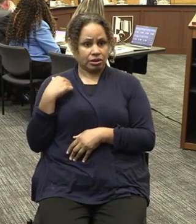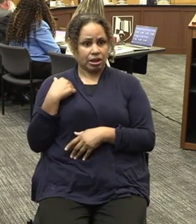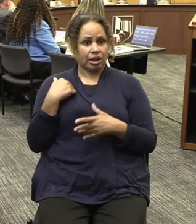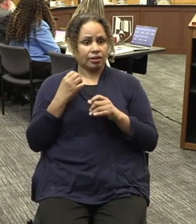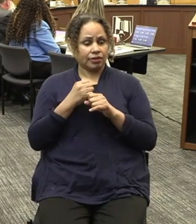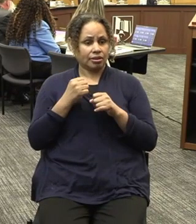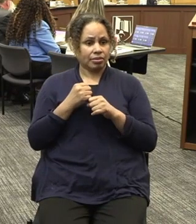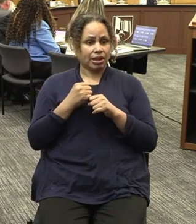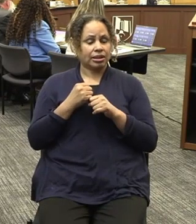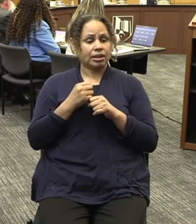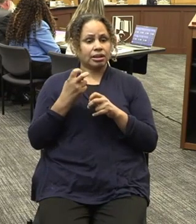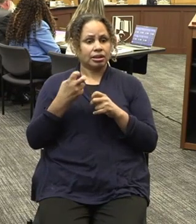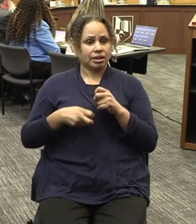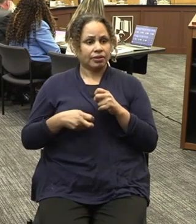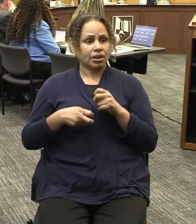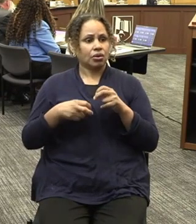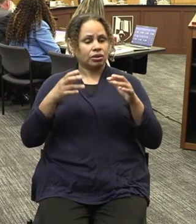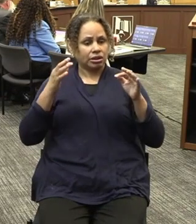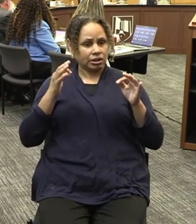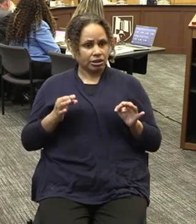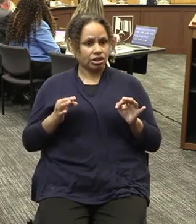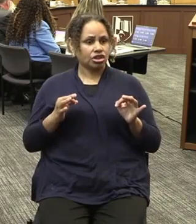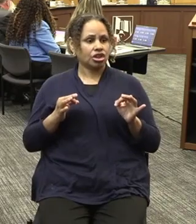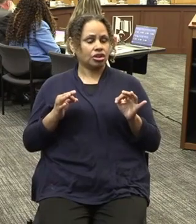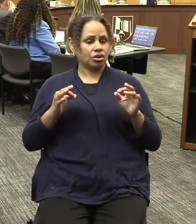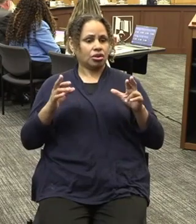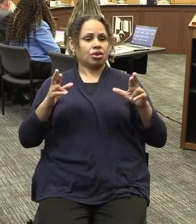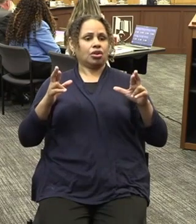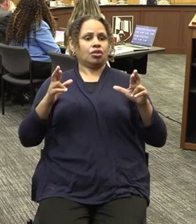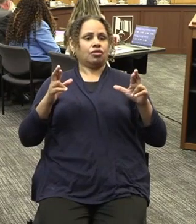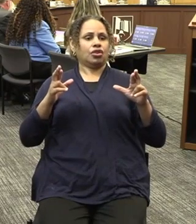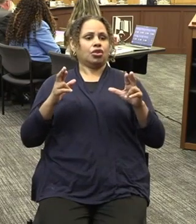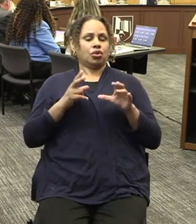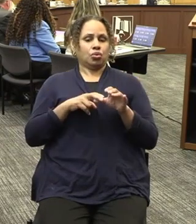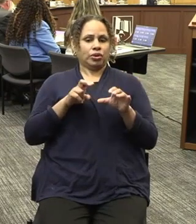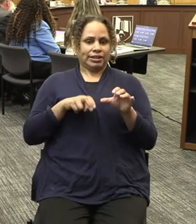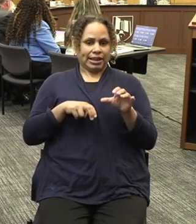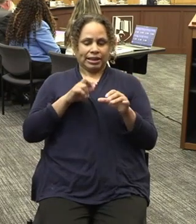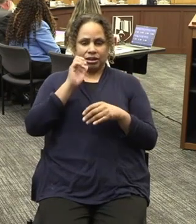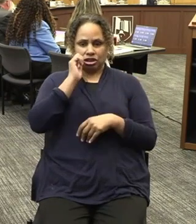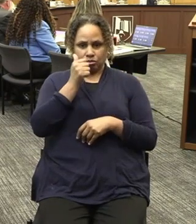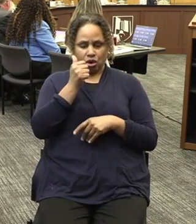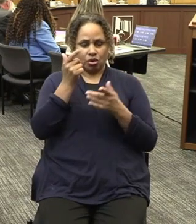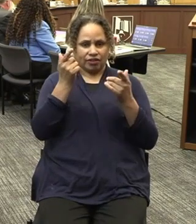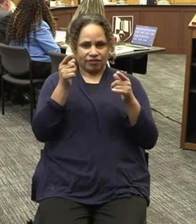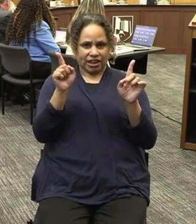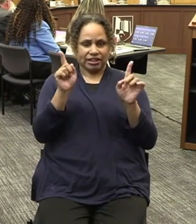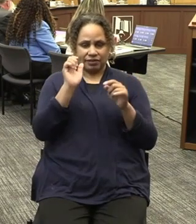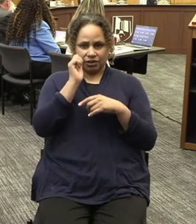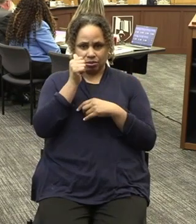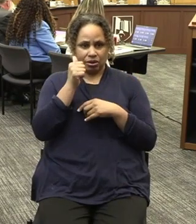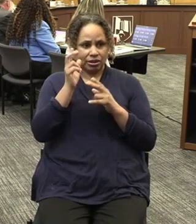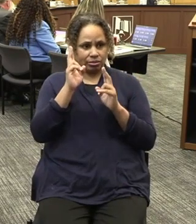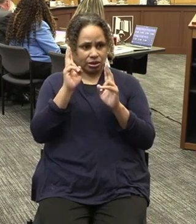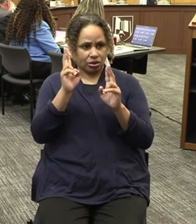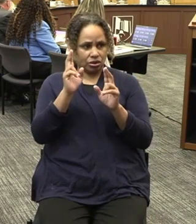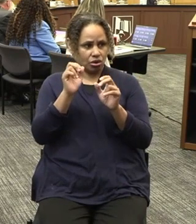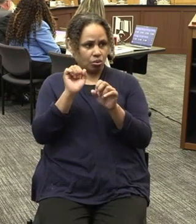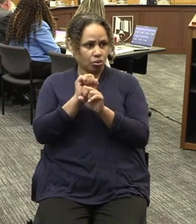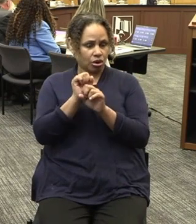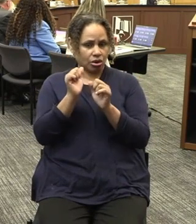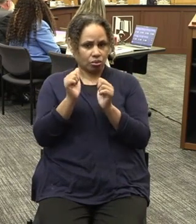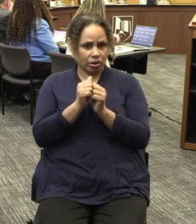my position effective tomorrow, June 25th of 2026. It has been an honor to work alongside